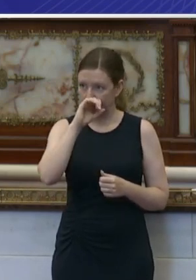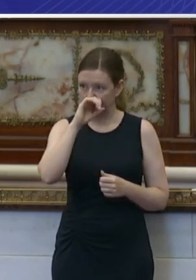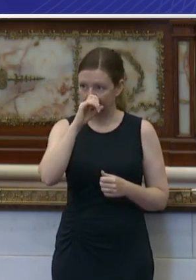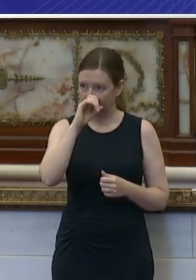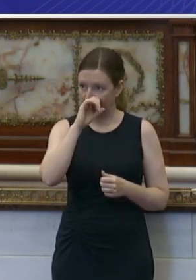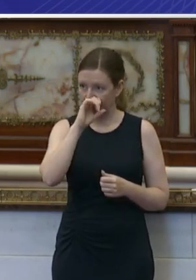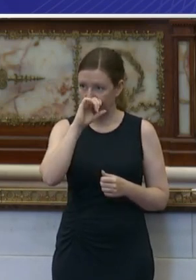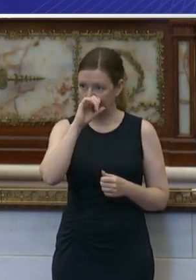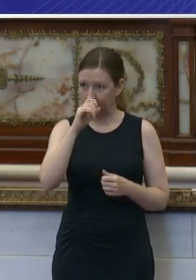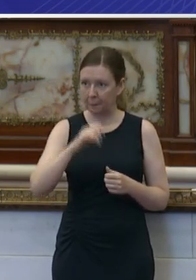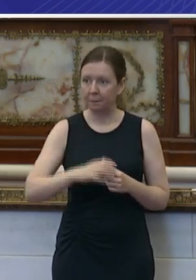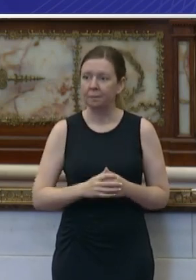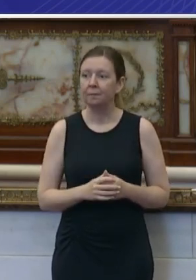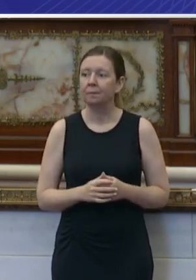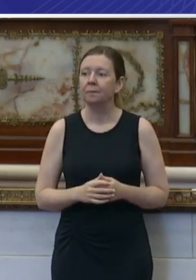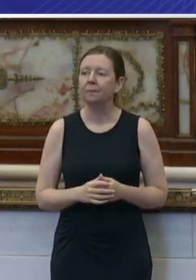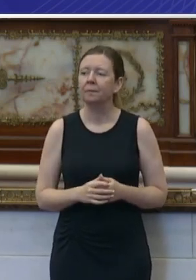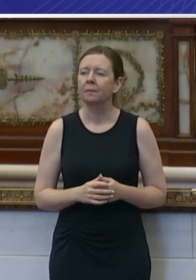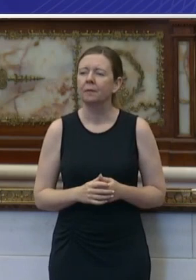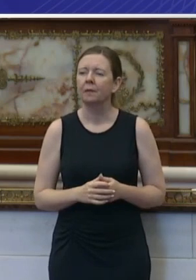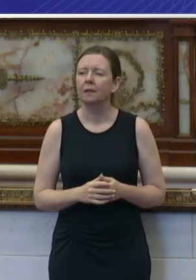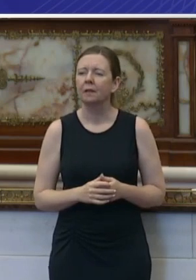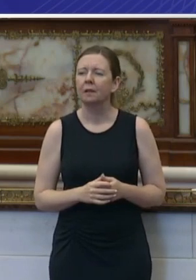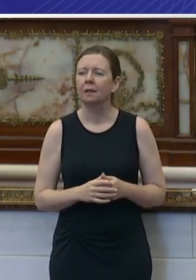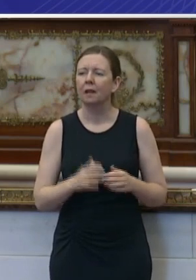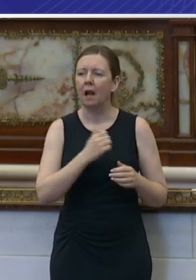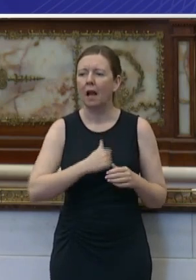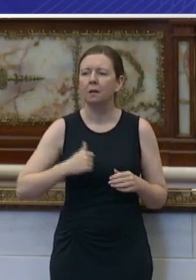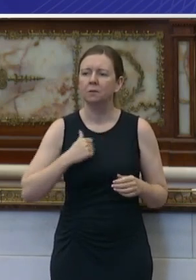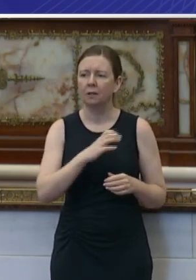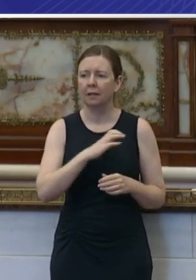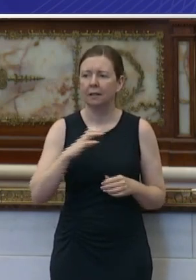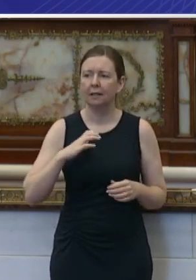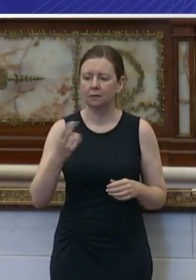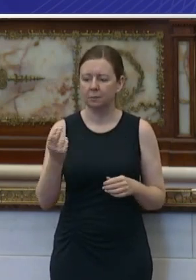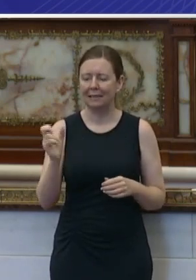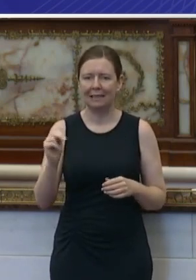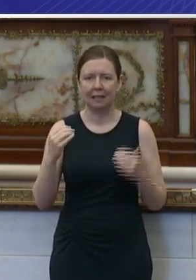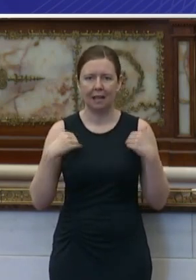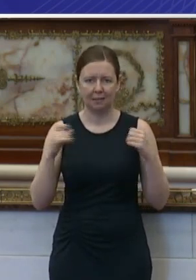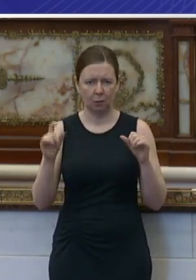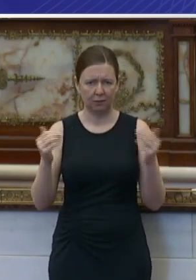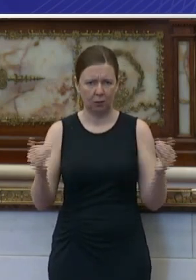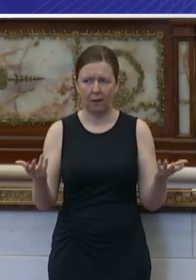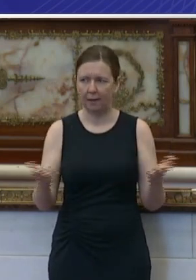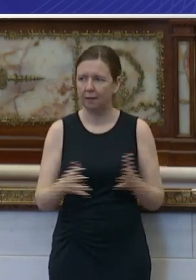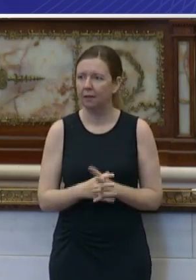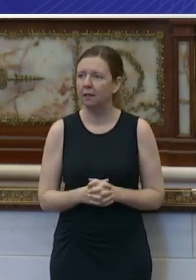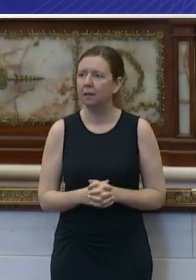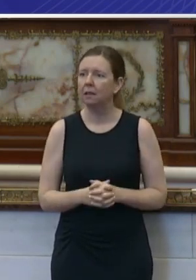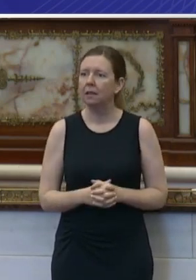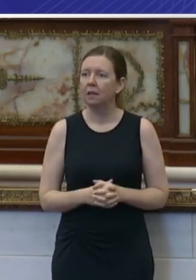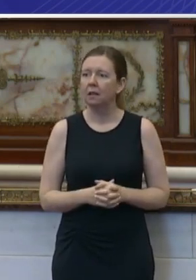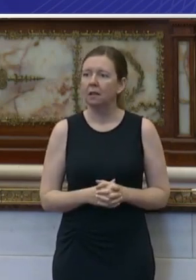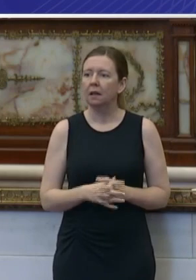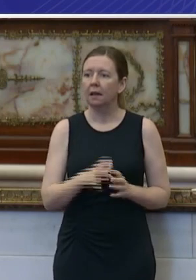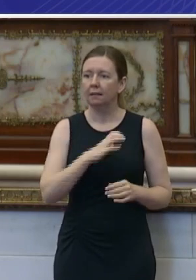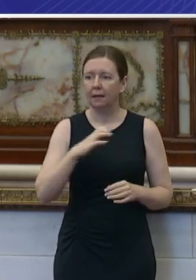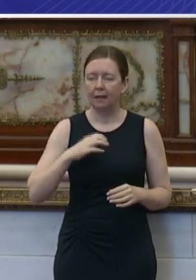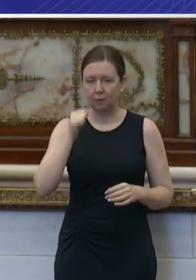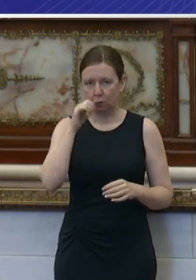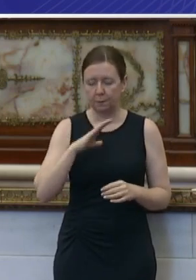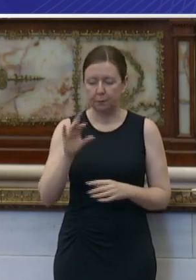Or unless there are any other questions, I'm sorry, let me just double check. Oh, I'm sorry, Councilman Heenan has a question. And then after that, Councilwoman